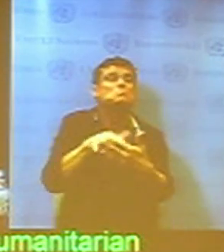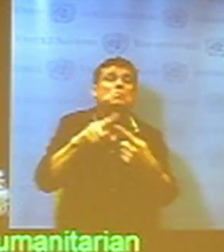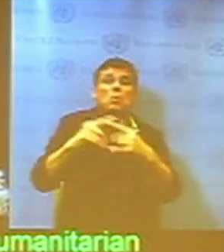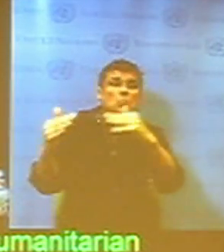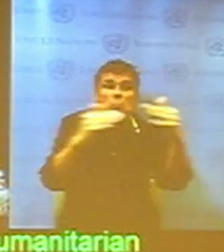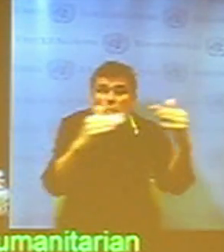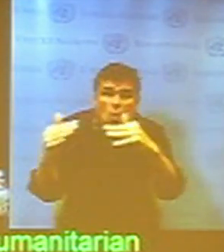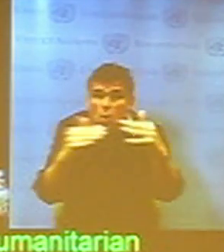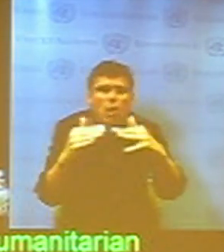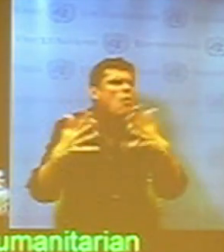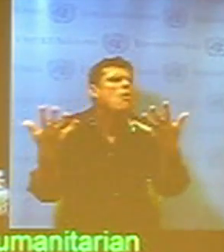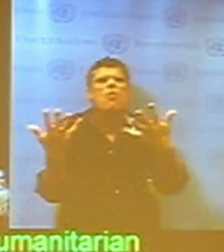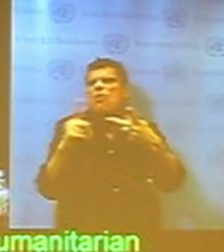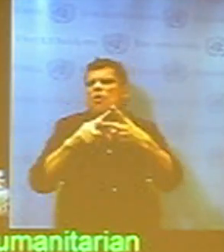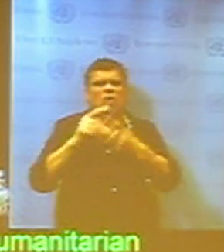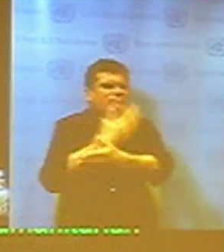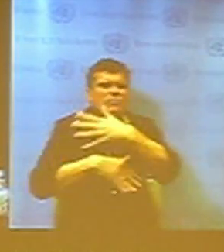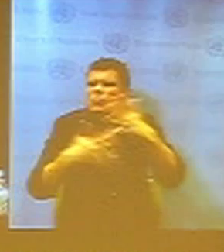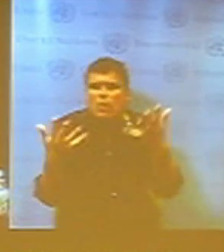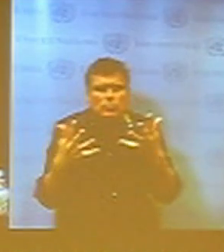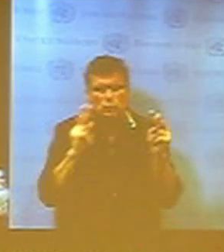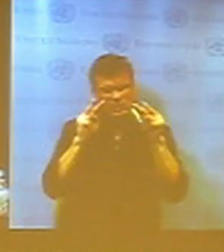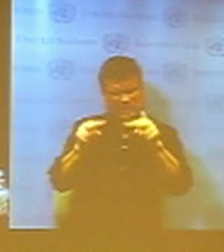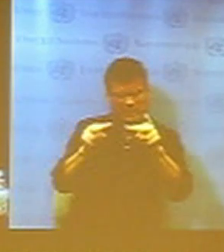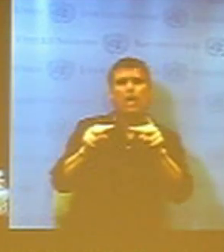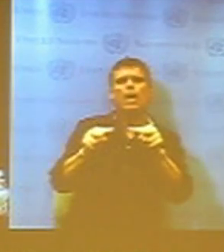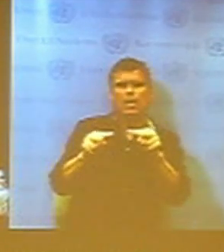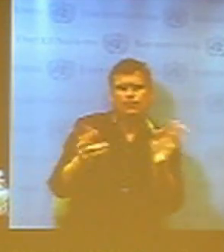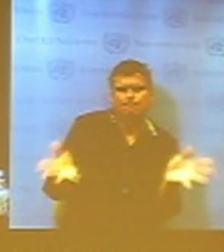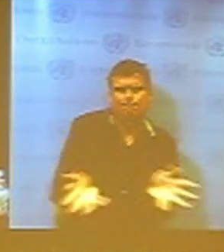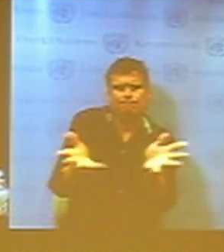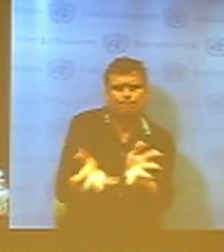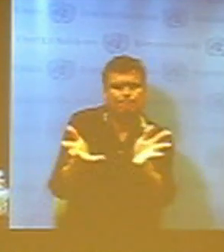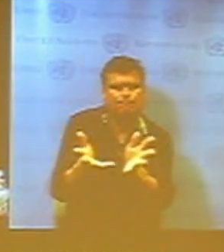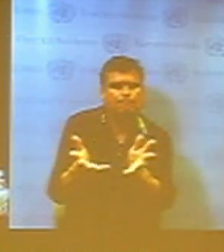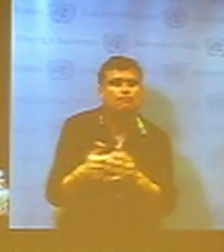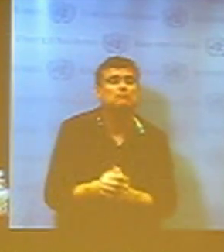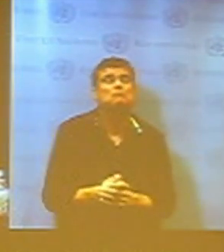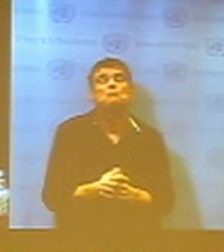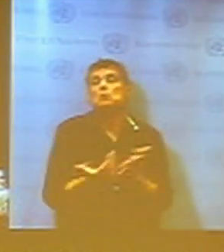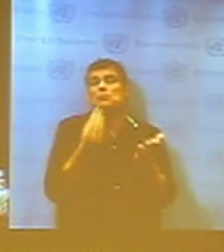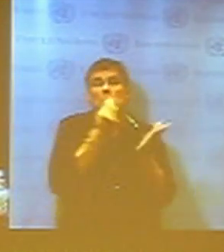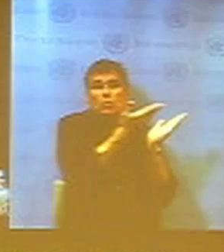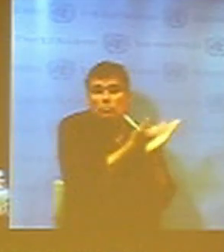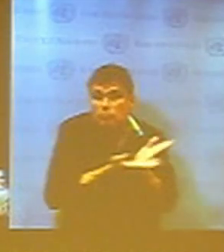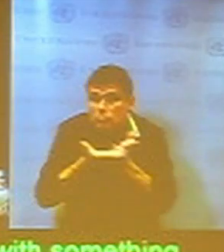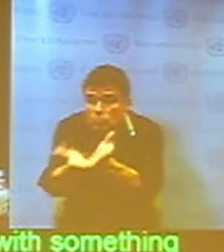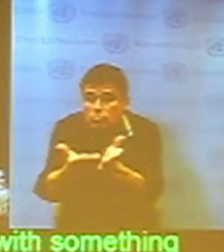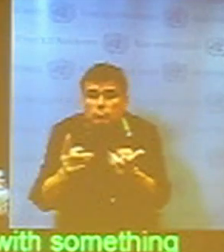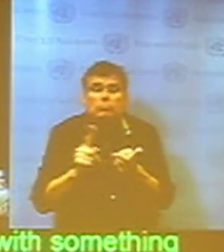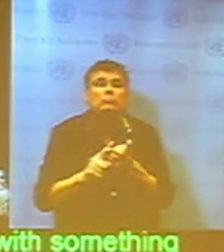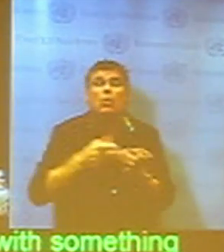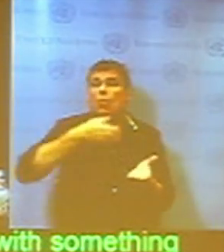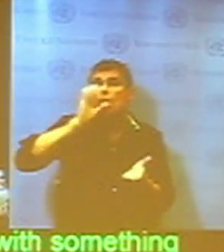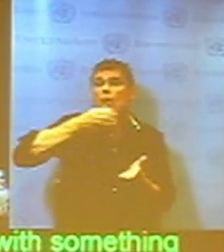something like sport, or whether we're dealing with protection, food delivery, water access, health, livelihood, or